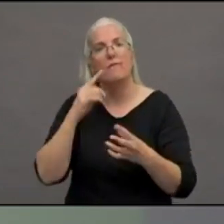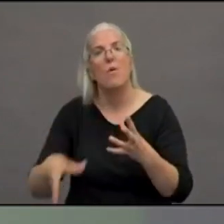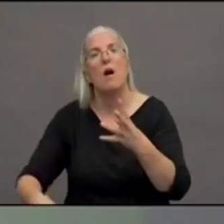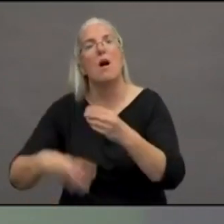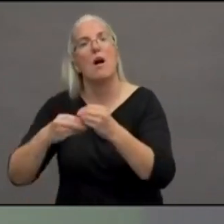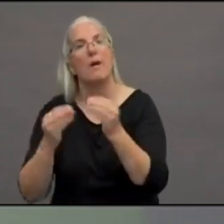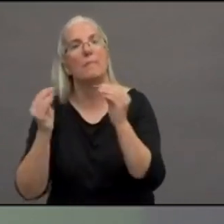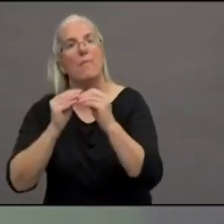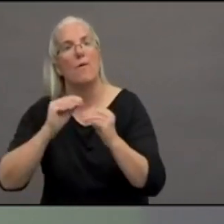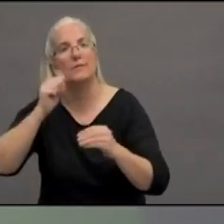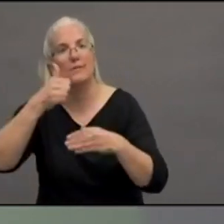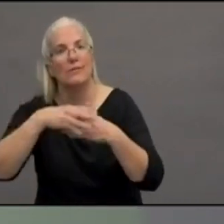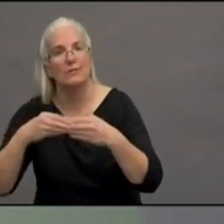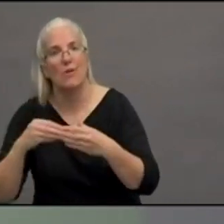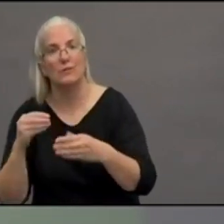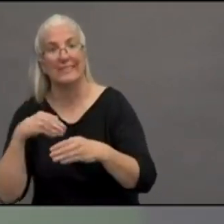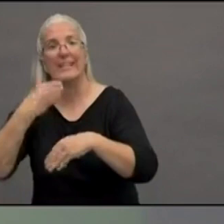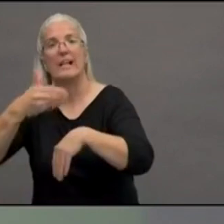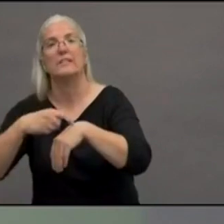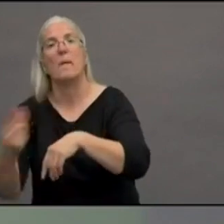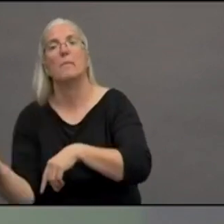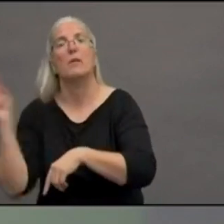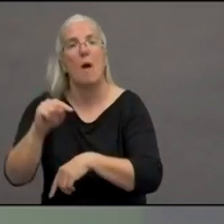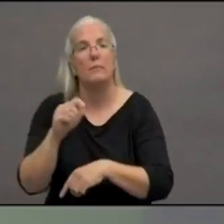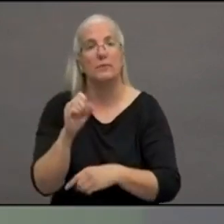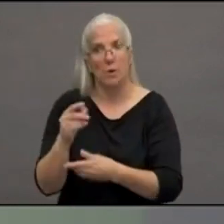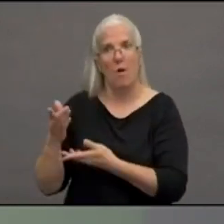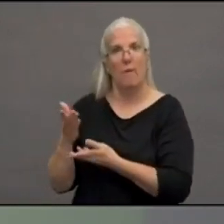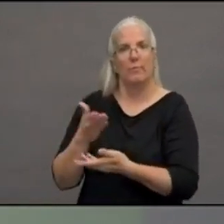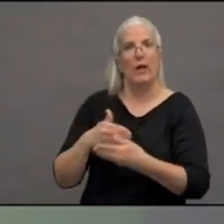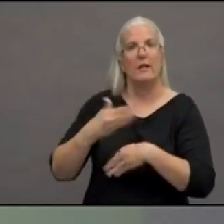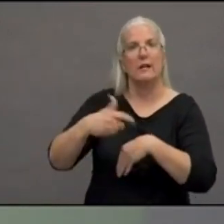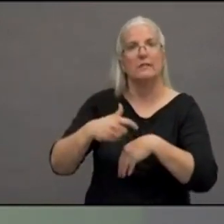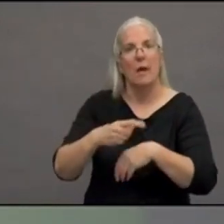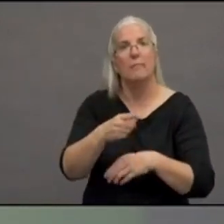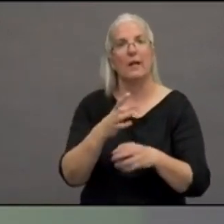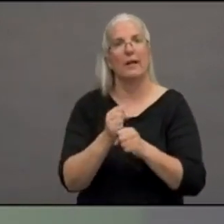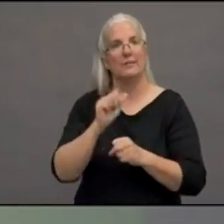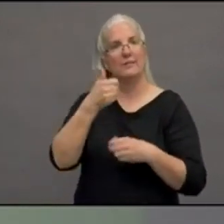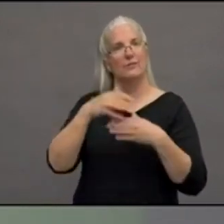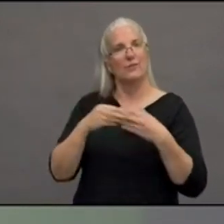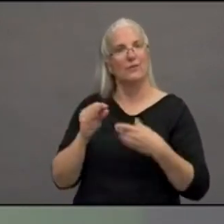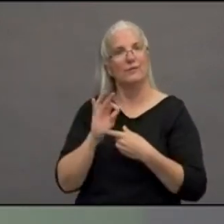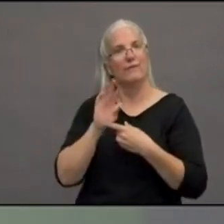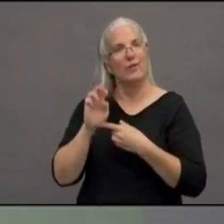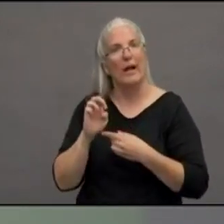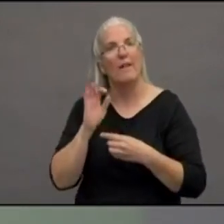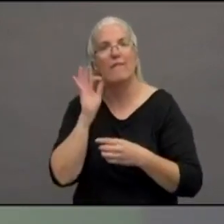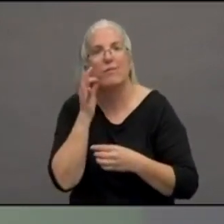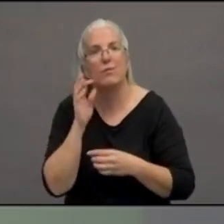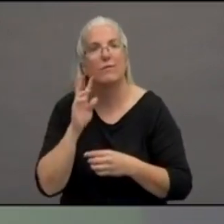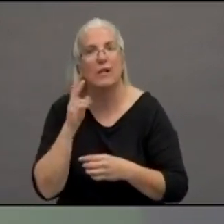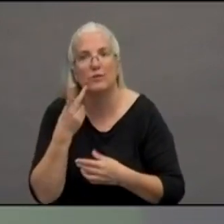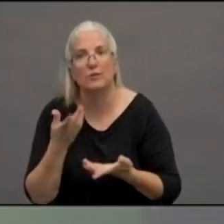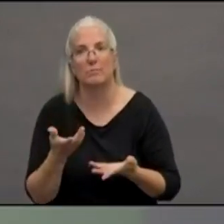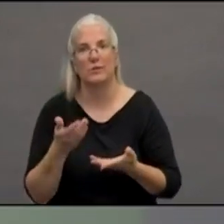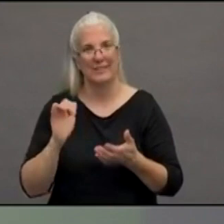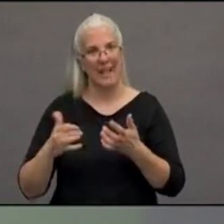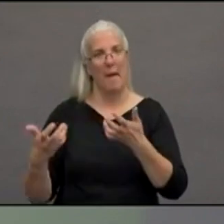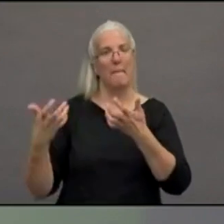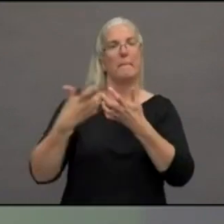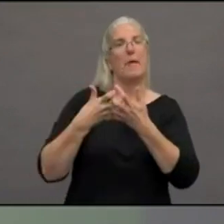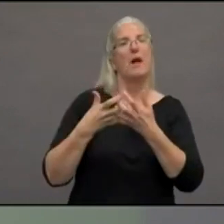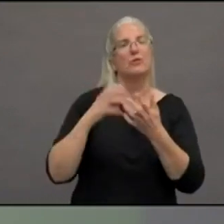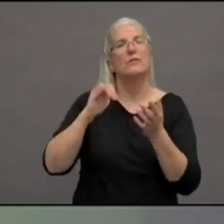back next time. So again, that's $10 out of my own pocket, right? $10 more I get to spend. That's called Double Up Food